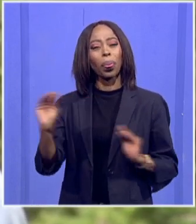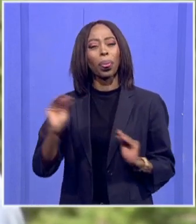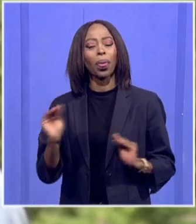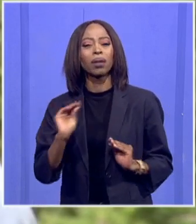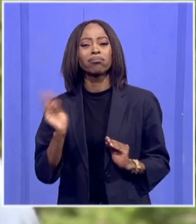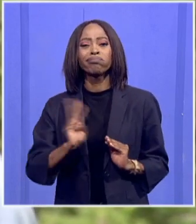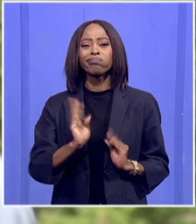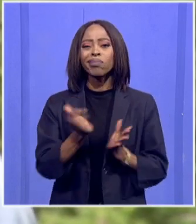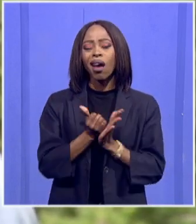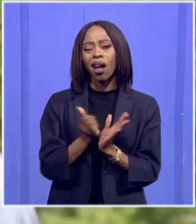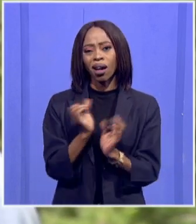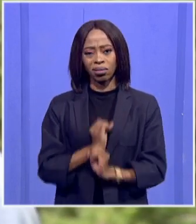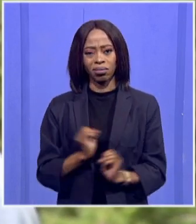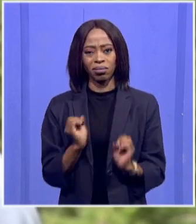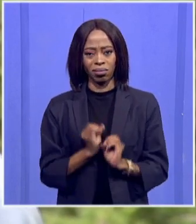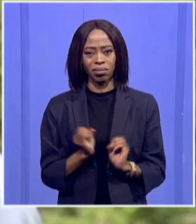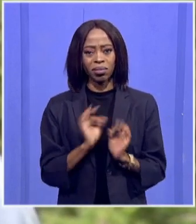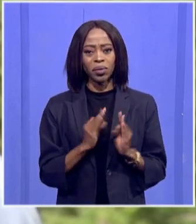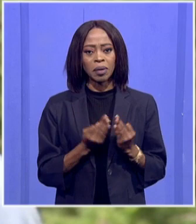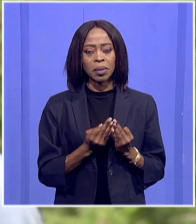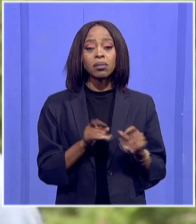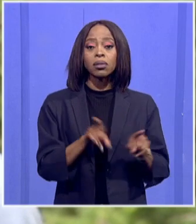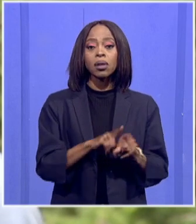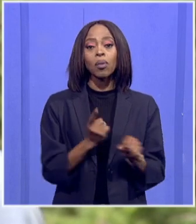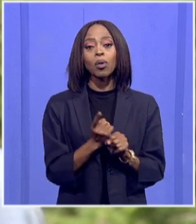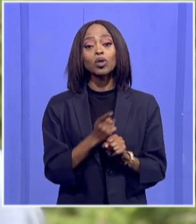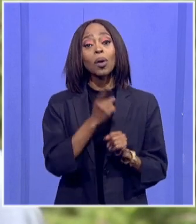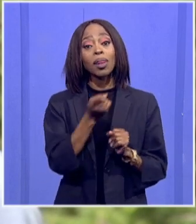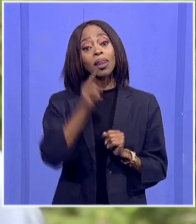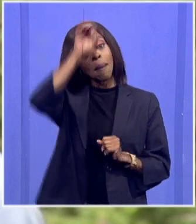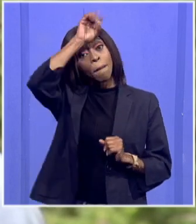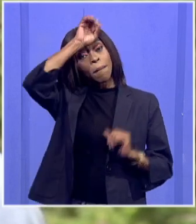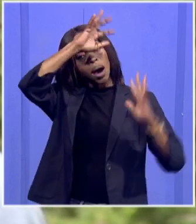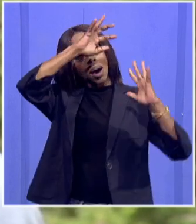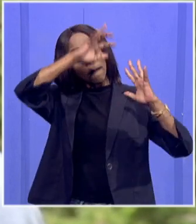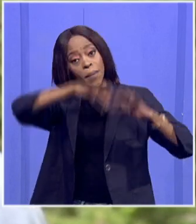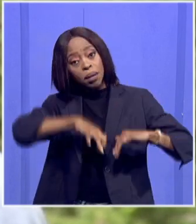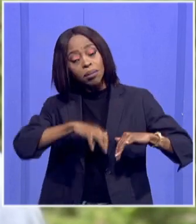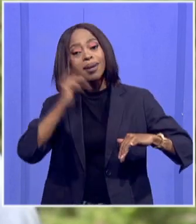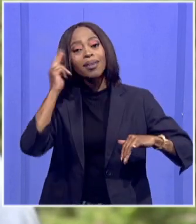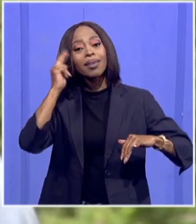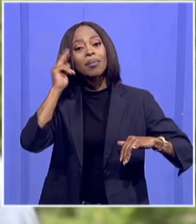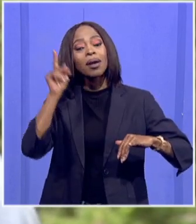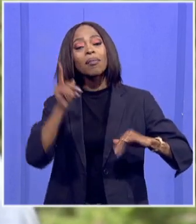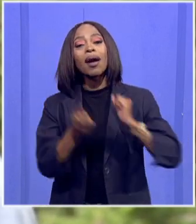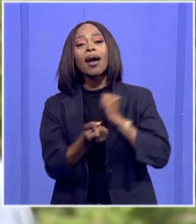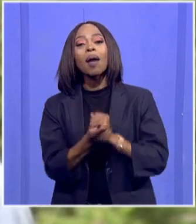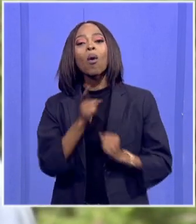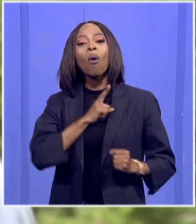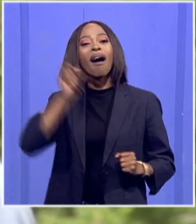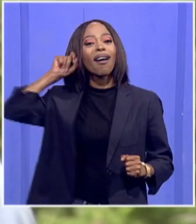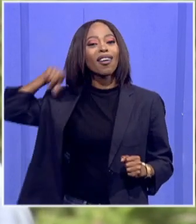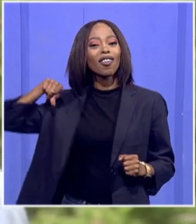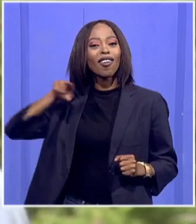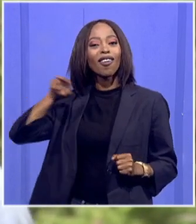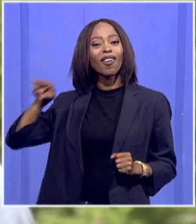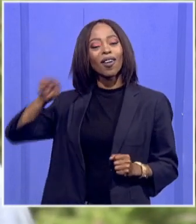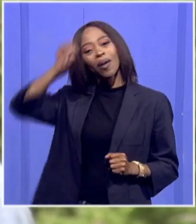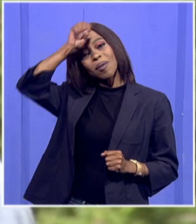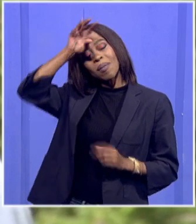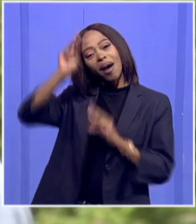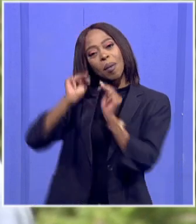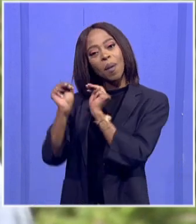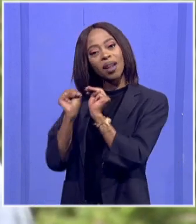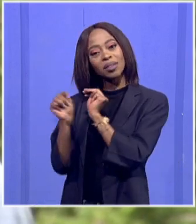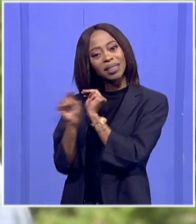assist us as the families, and the collapse of the mine, if you can remember very well, was due to negligence of the mine